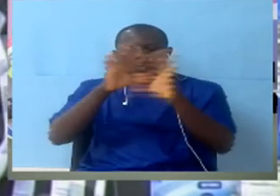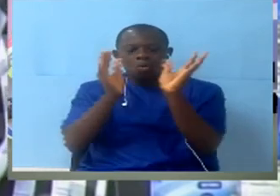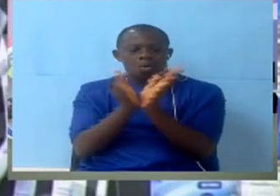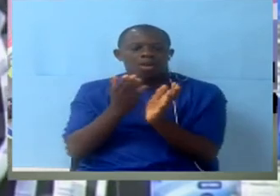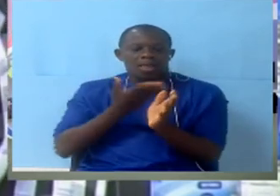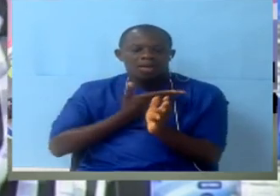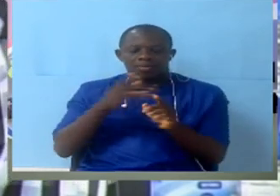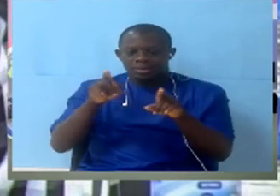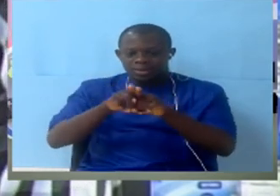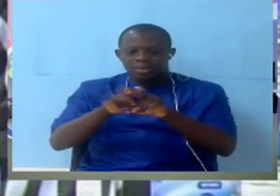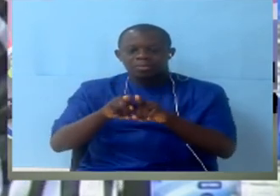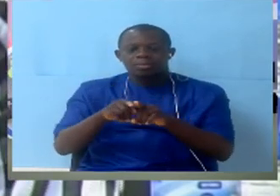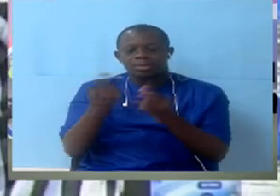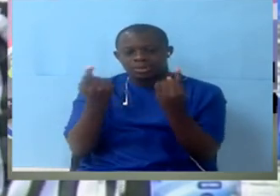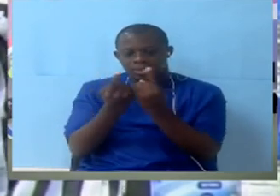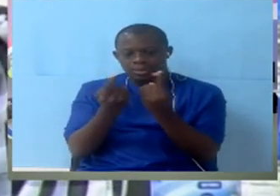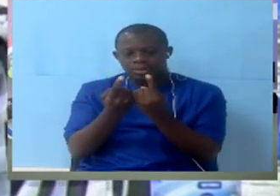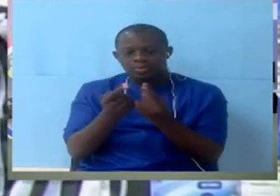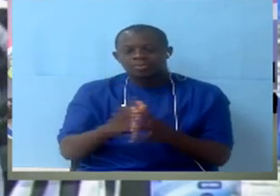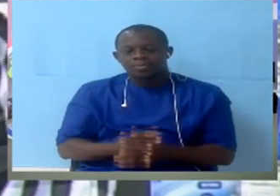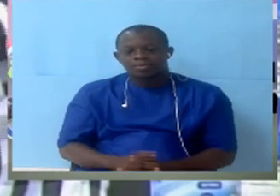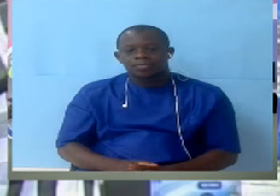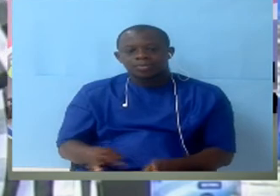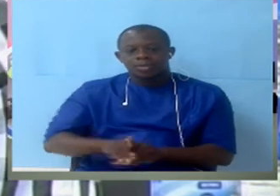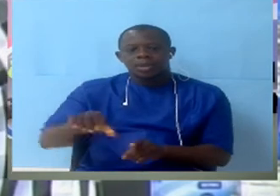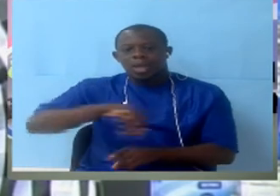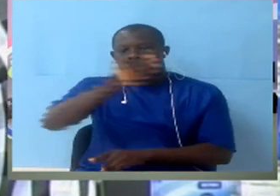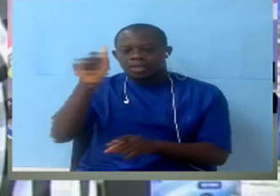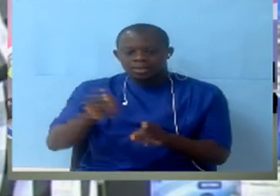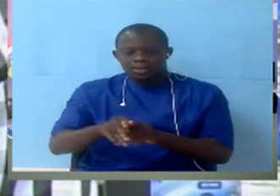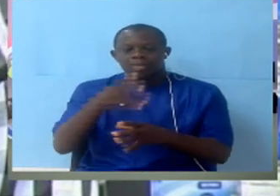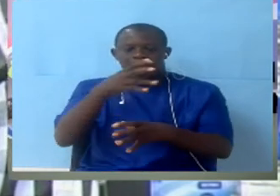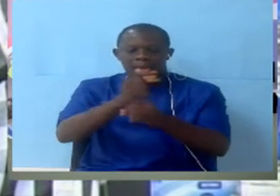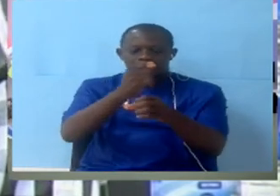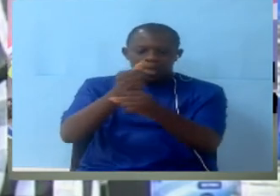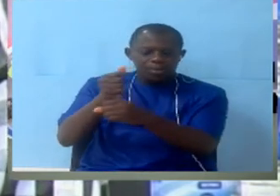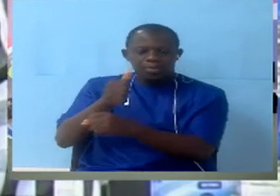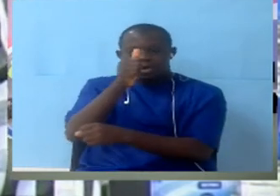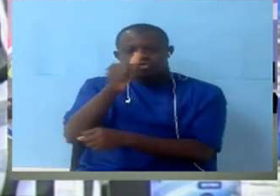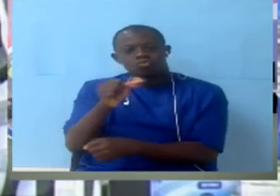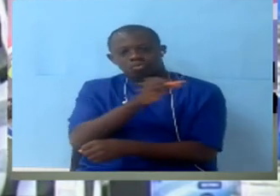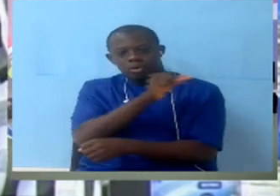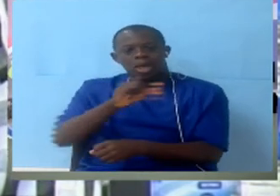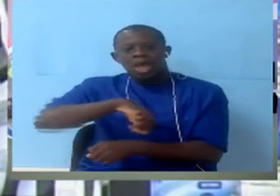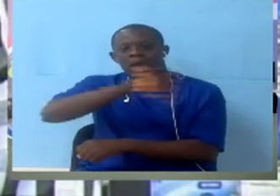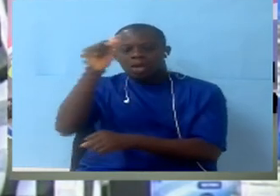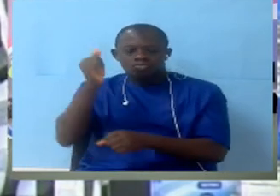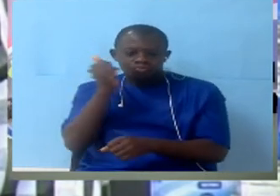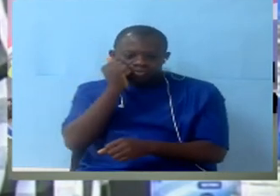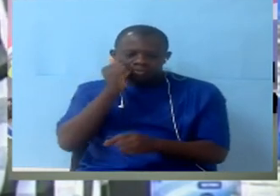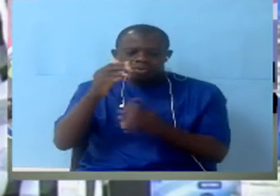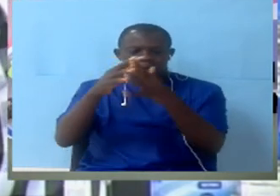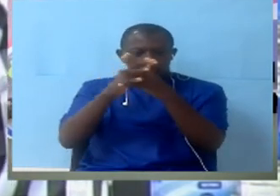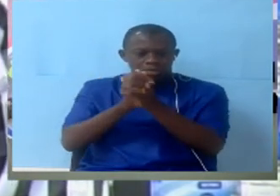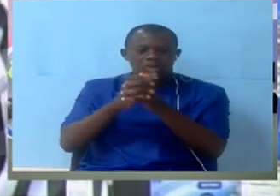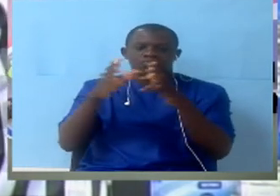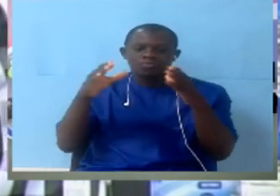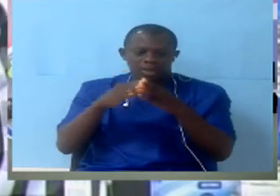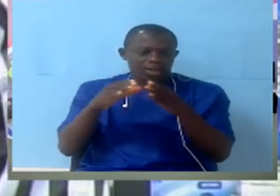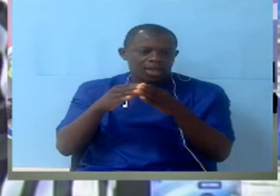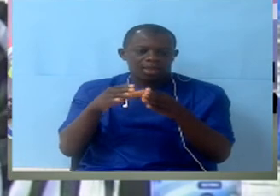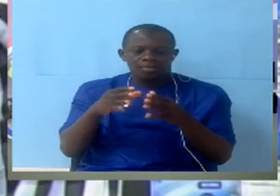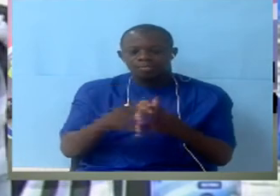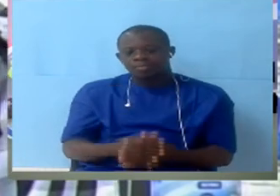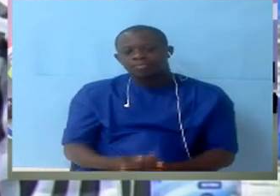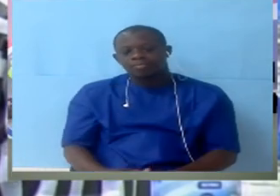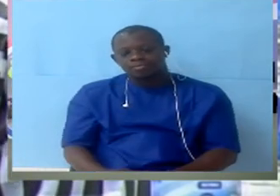They all have the same similar thing. And they call anyo kanay ño cover. And they cover each other. They are always united. Ni do e provosoto